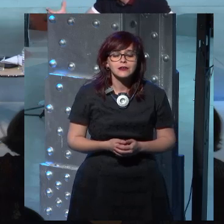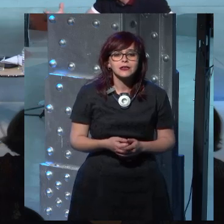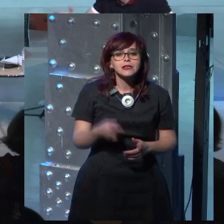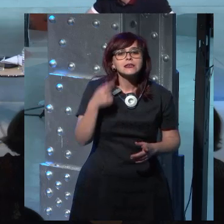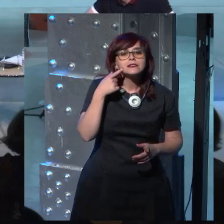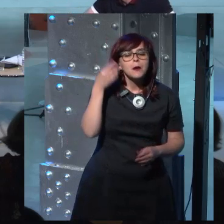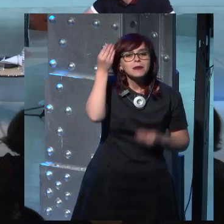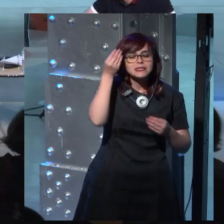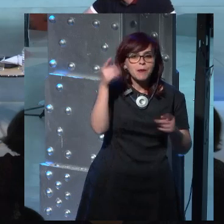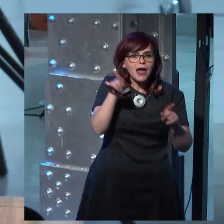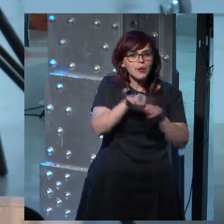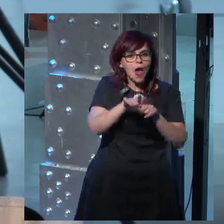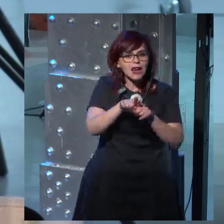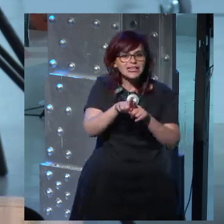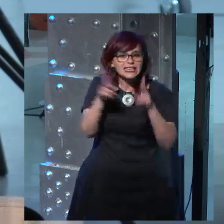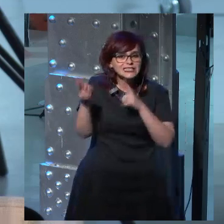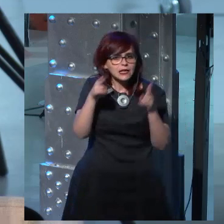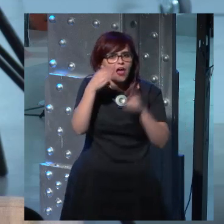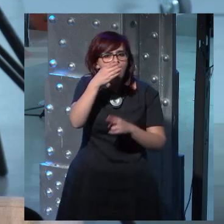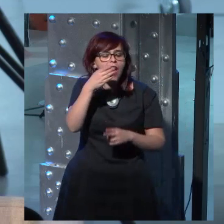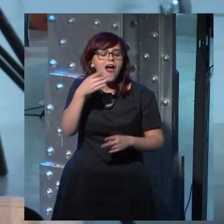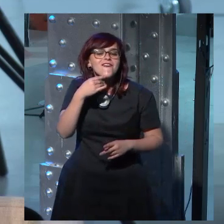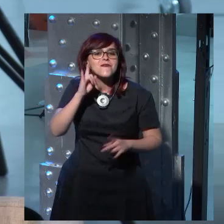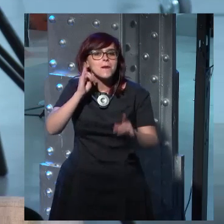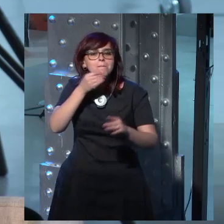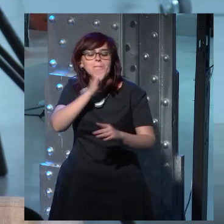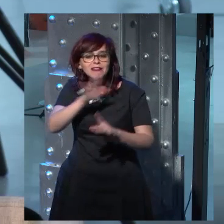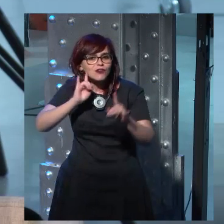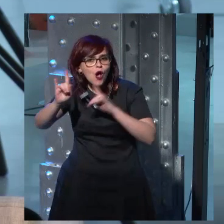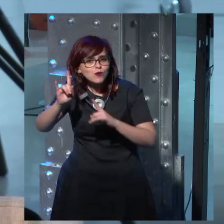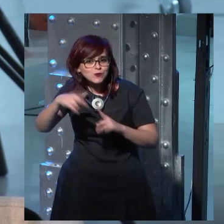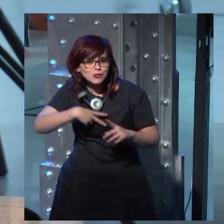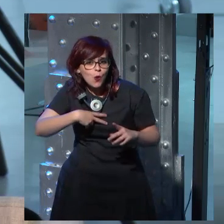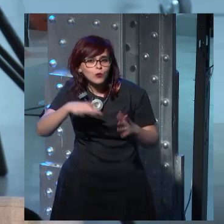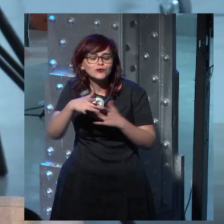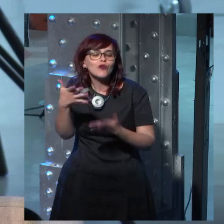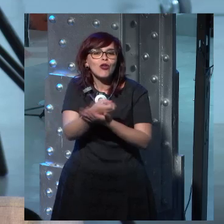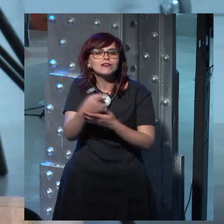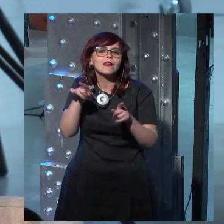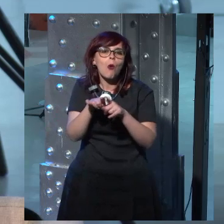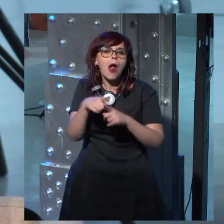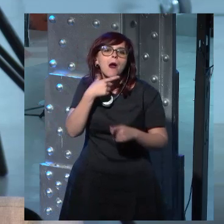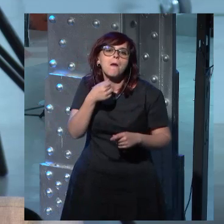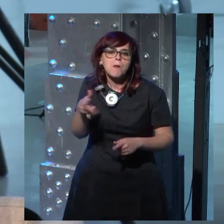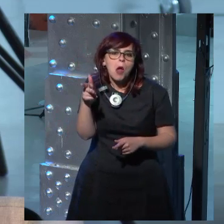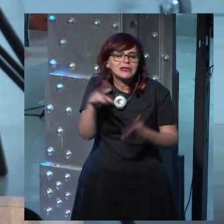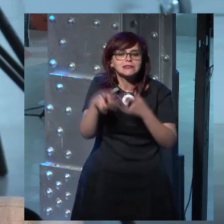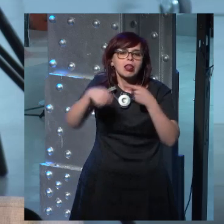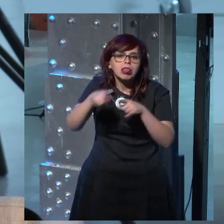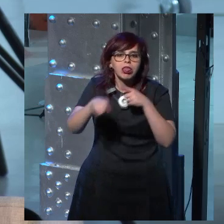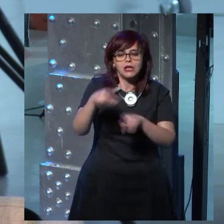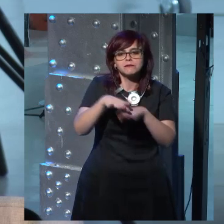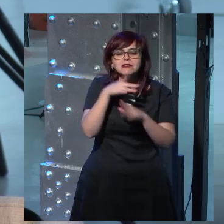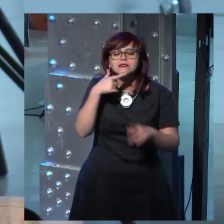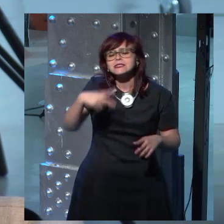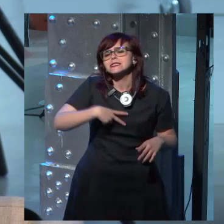when it was designed as a sitcom. After Breaking Bad, well, everyone joked about Saul Goodman being a spin-off right from the first